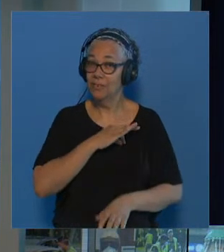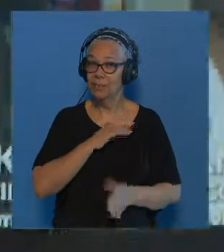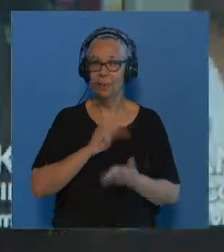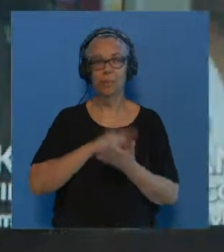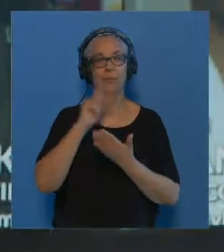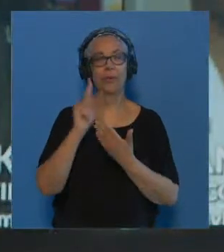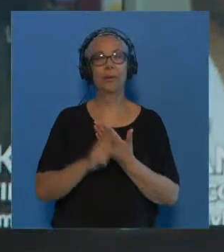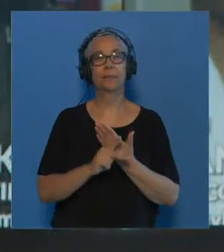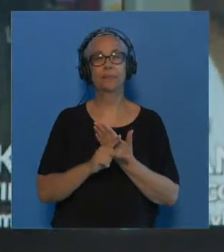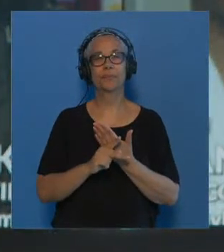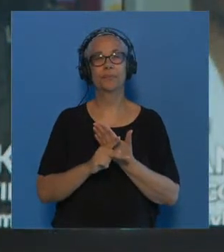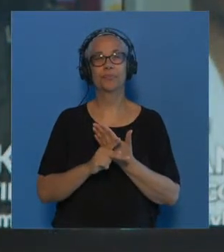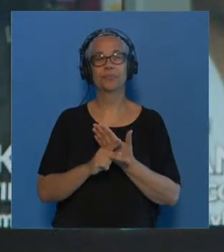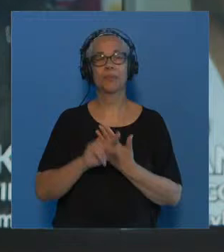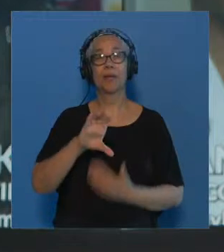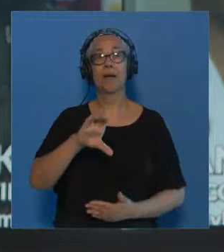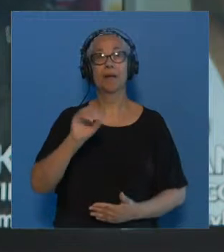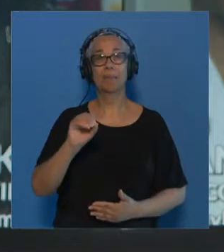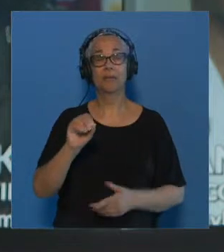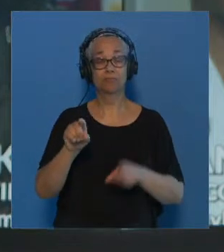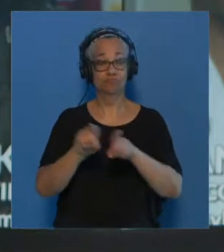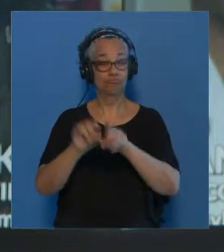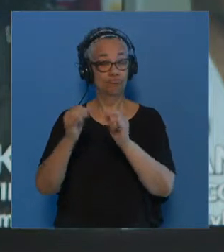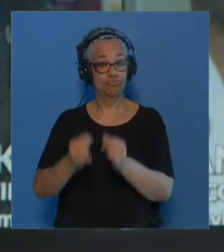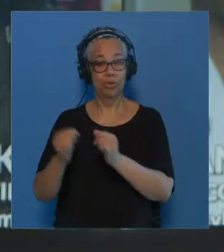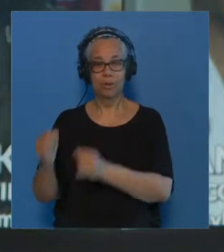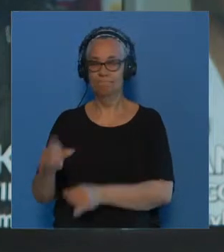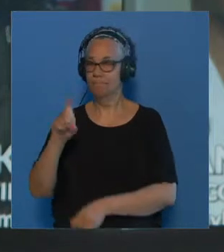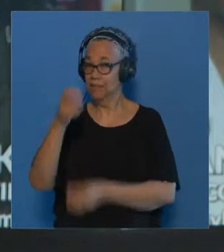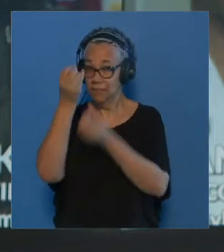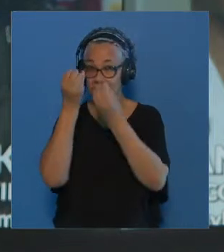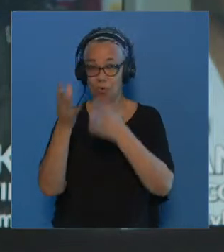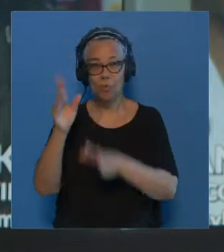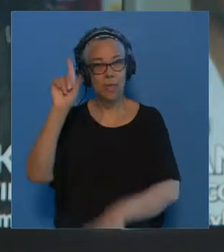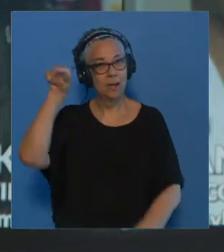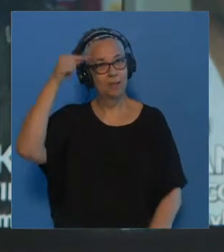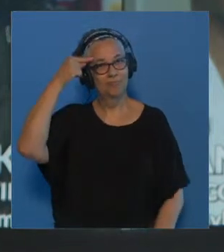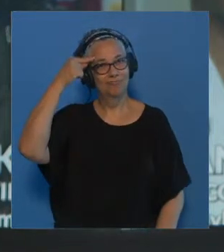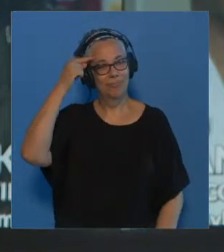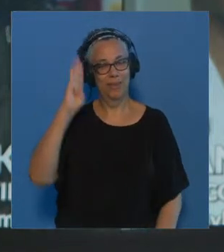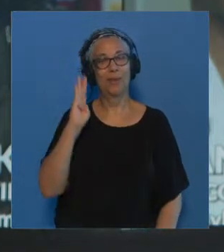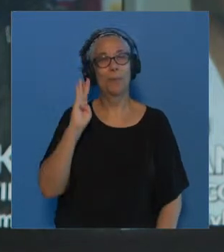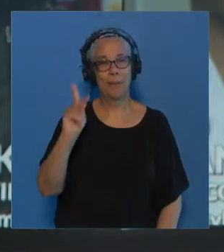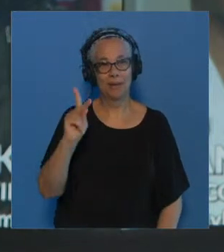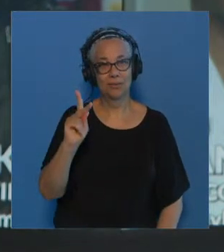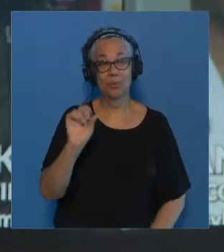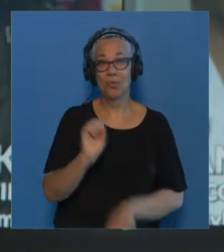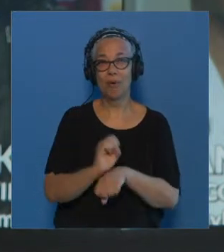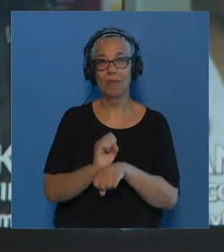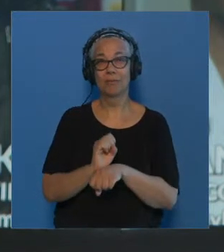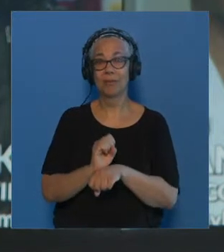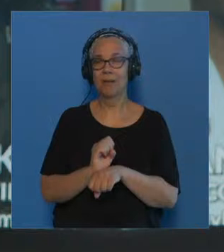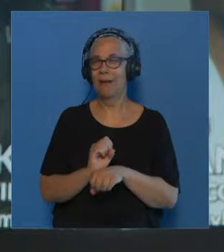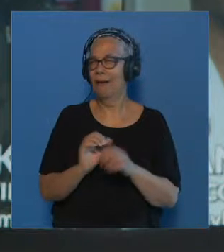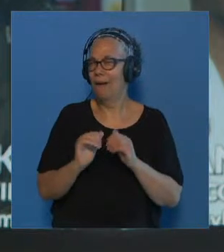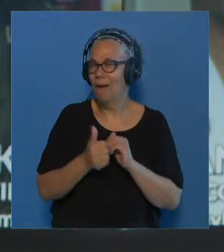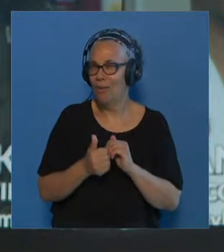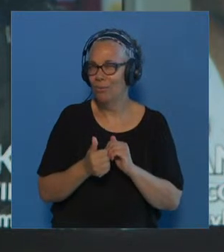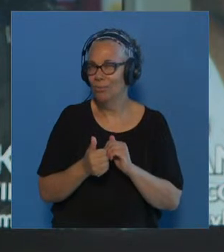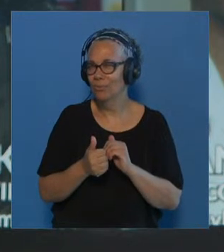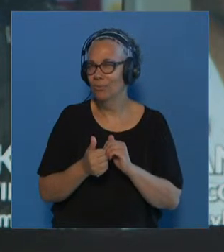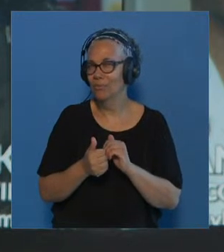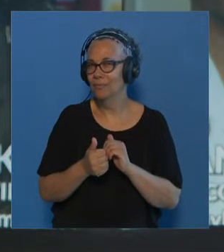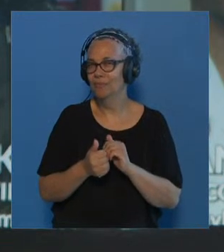Program, companies and individuals must notify the government that they have returned to work. You can do that by visiting